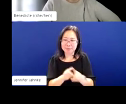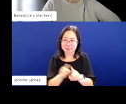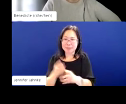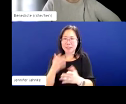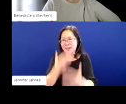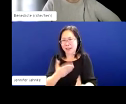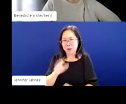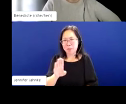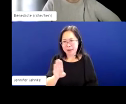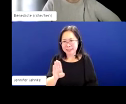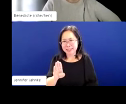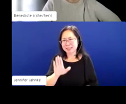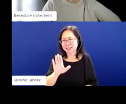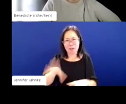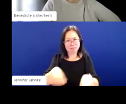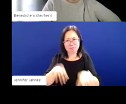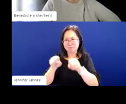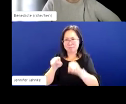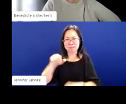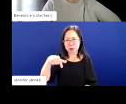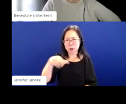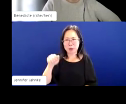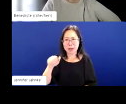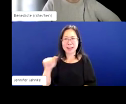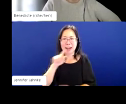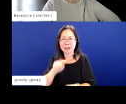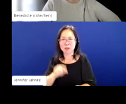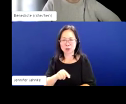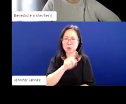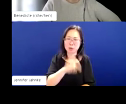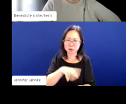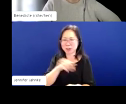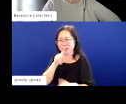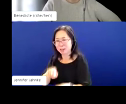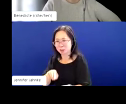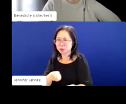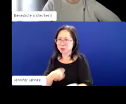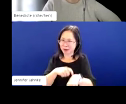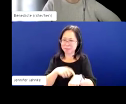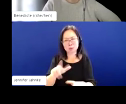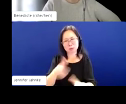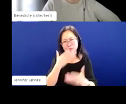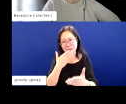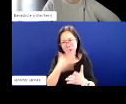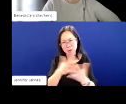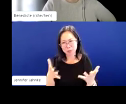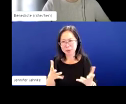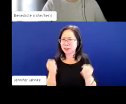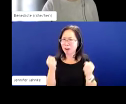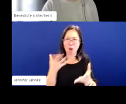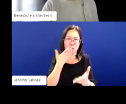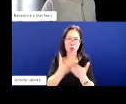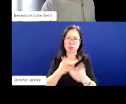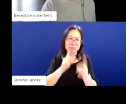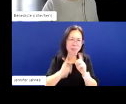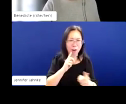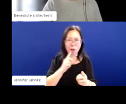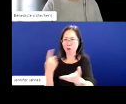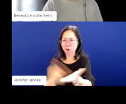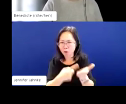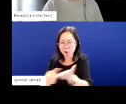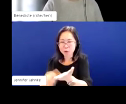all the Q&As. That was there was a great dialogue, I think, during this session around this issue. We do have